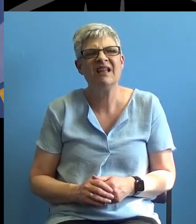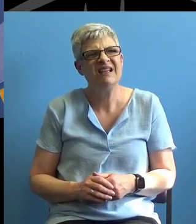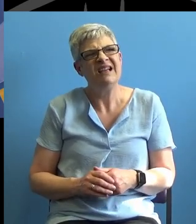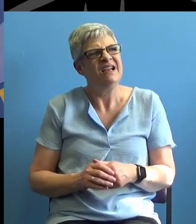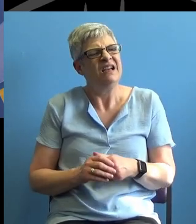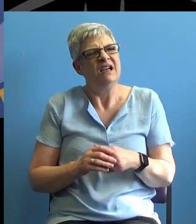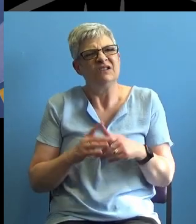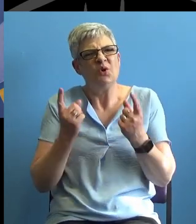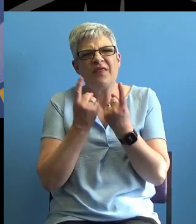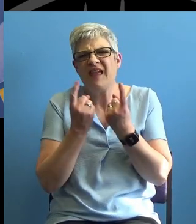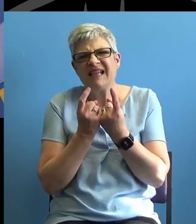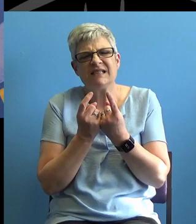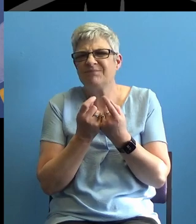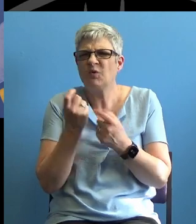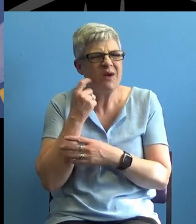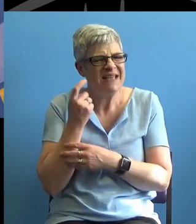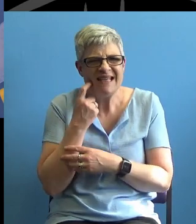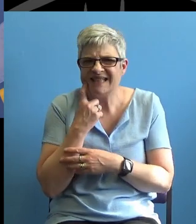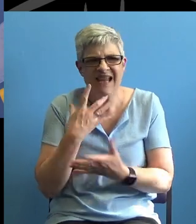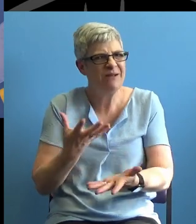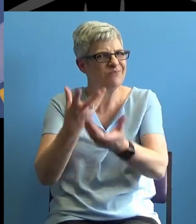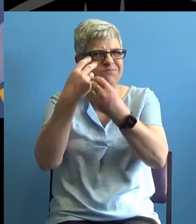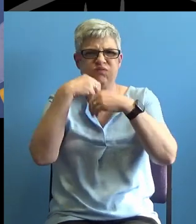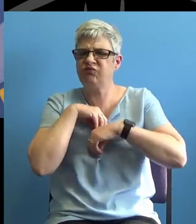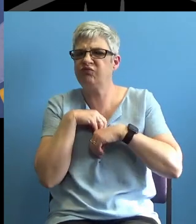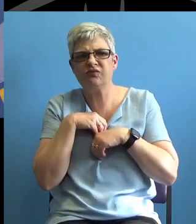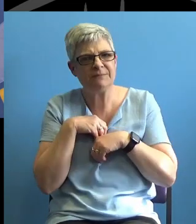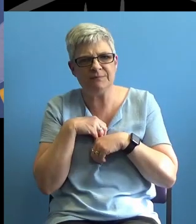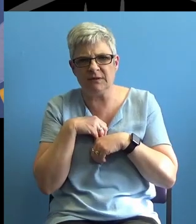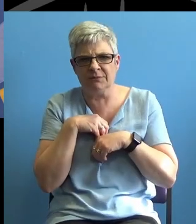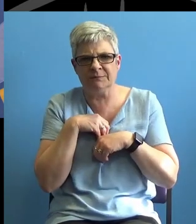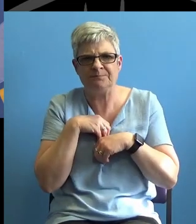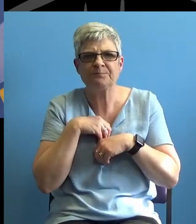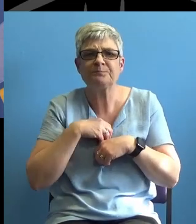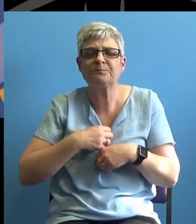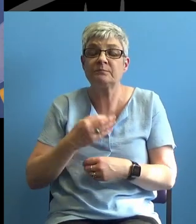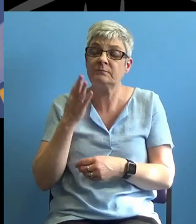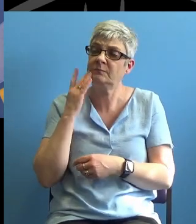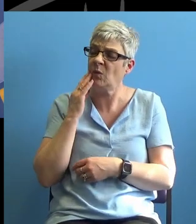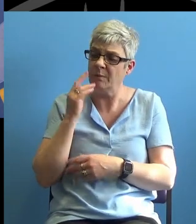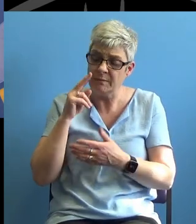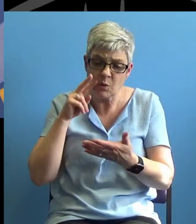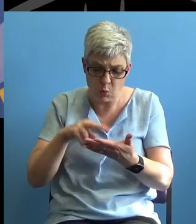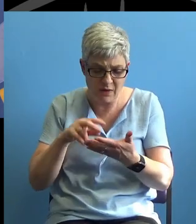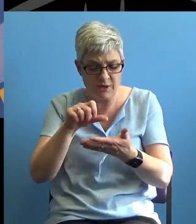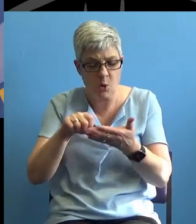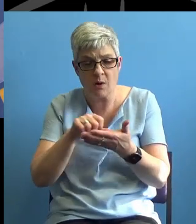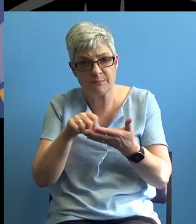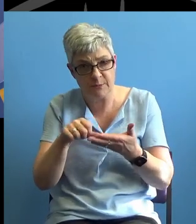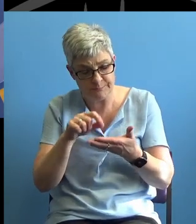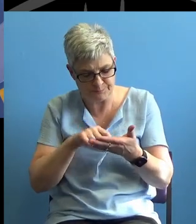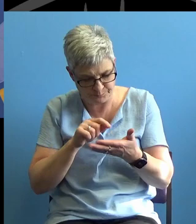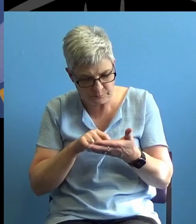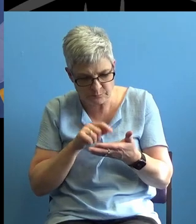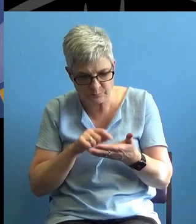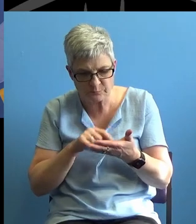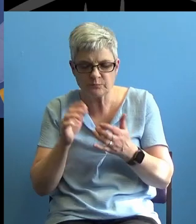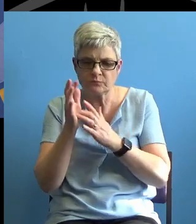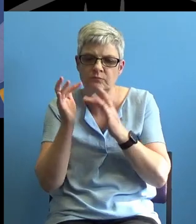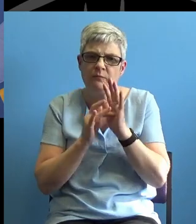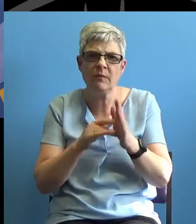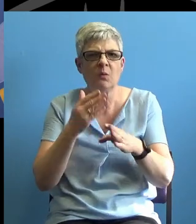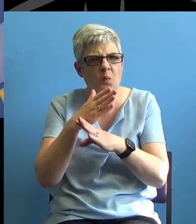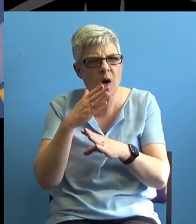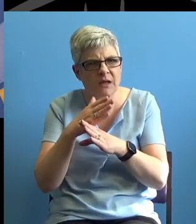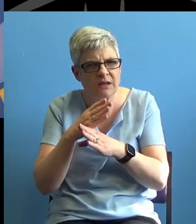Stuff that's not always terribly easy to take in. And when we look in the Gospels at Jesus'